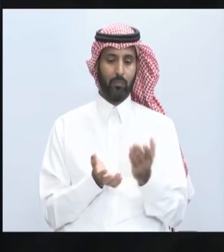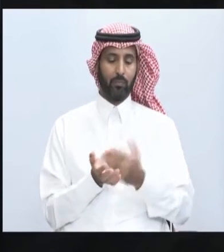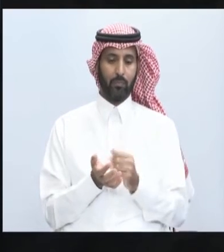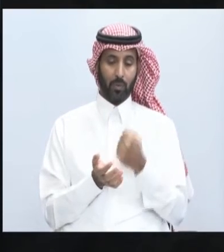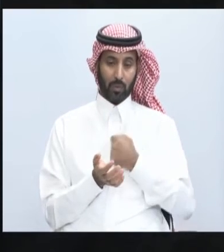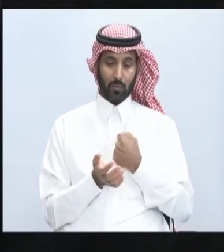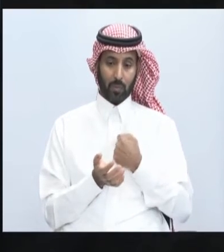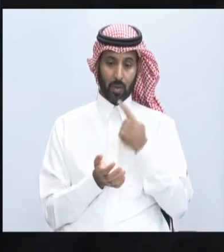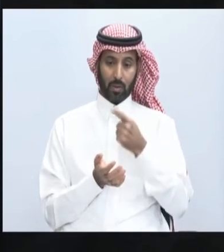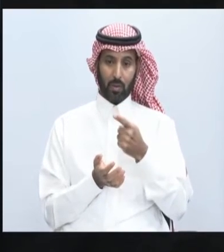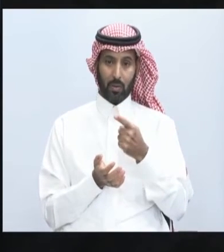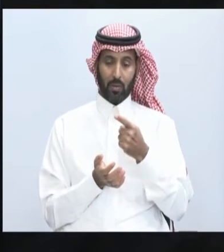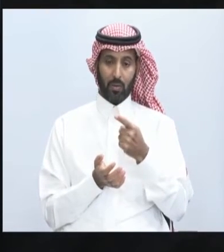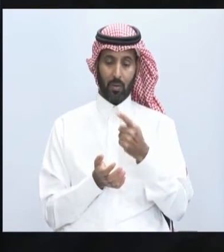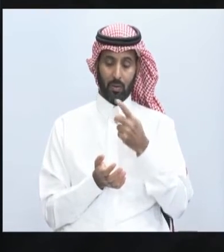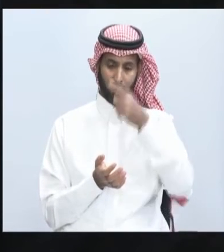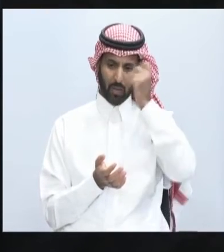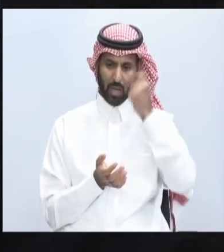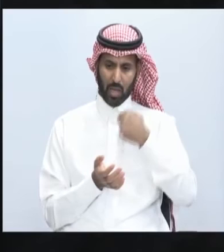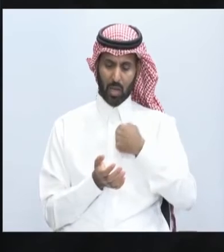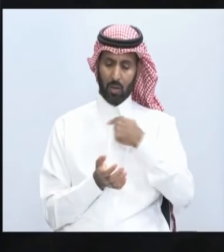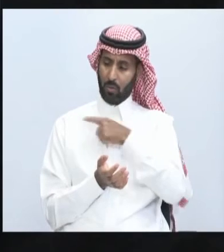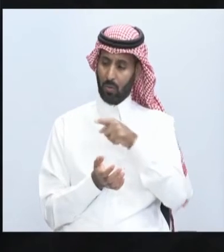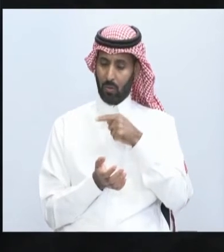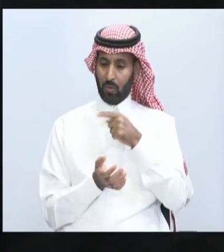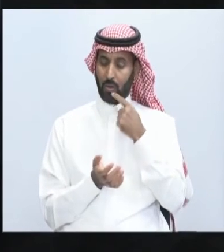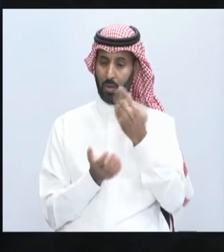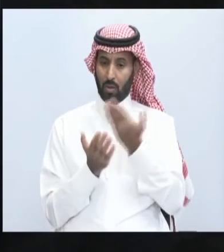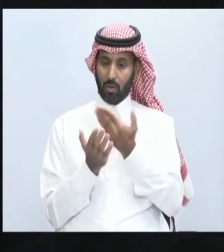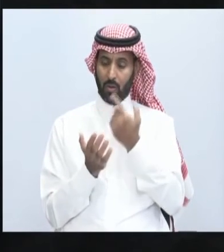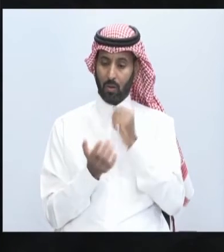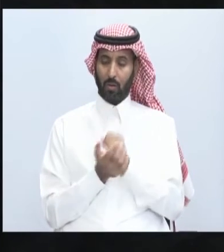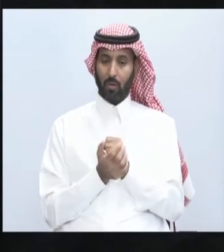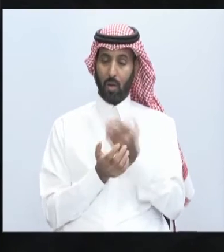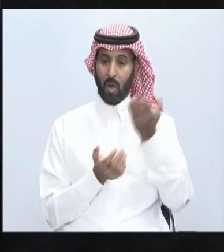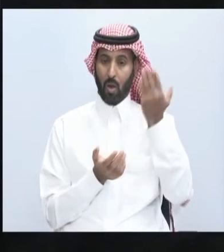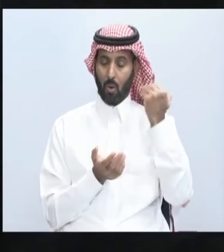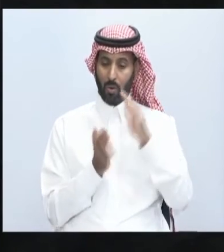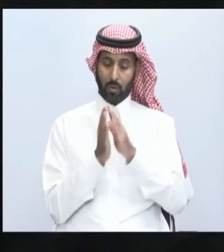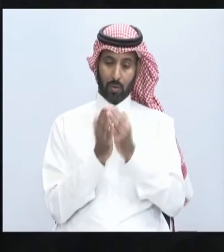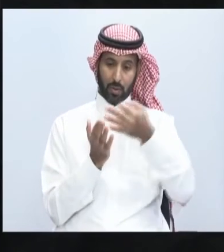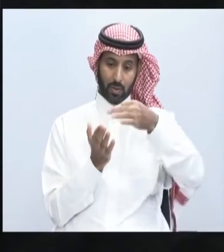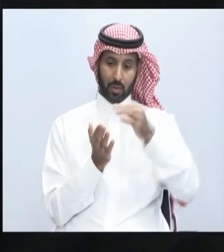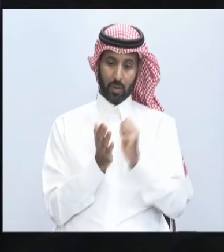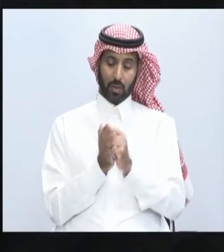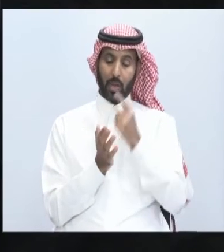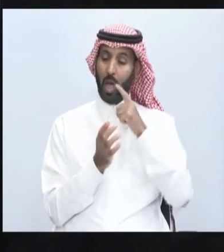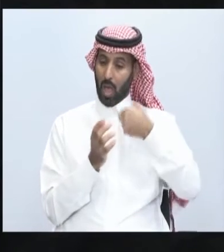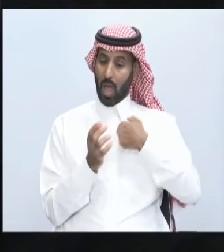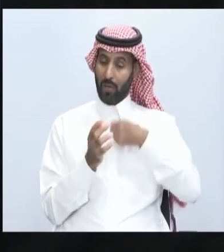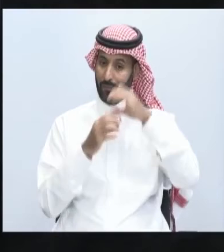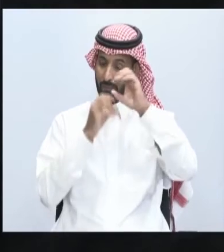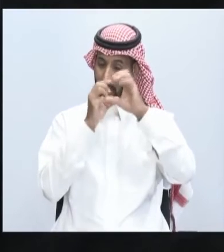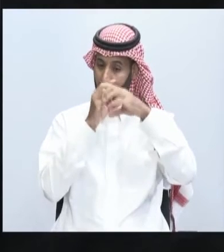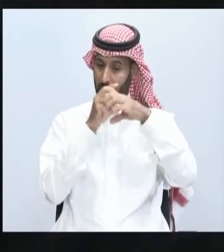for me, for example, from the things that we have read in the previous page, I have a camera,